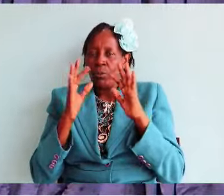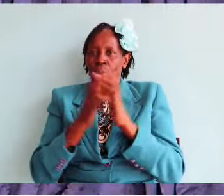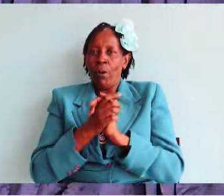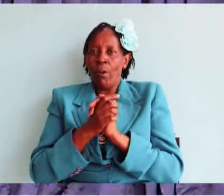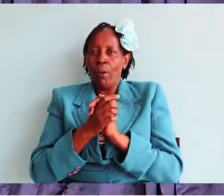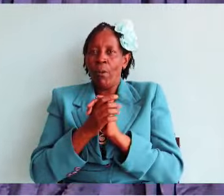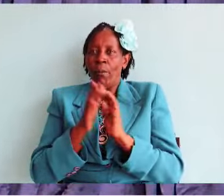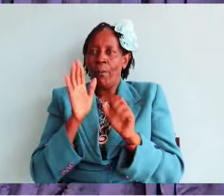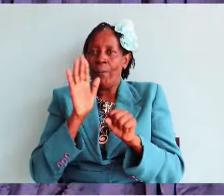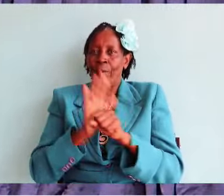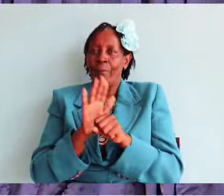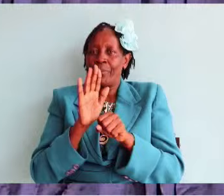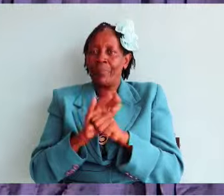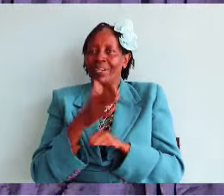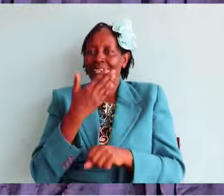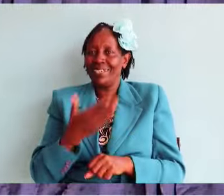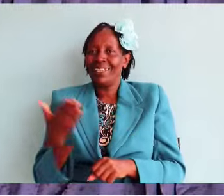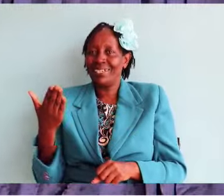wrong.